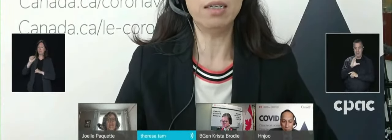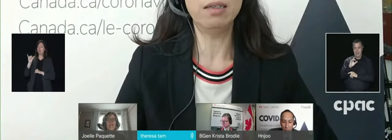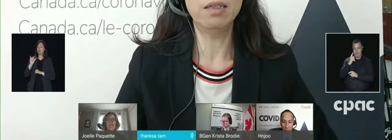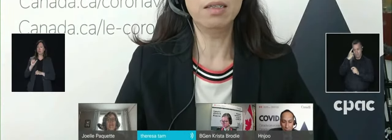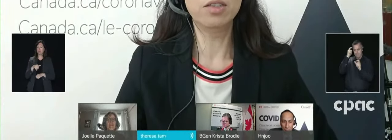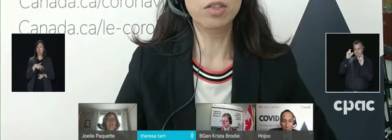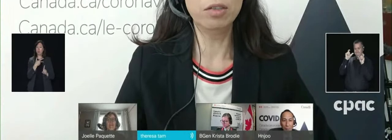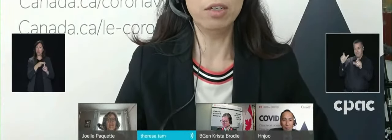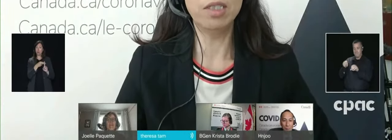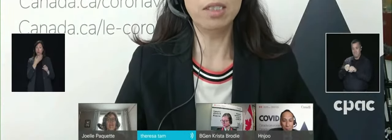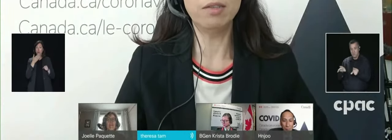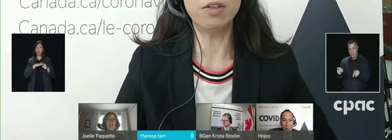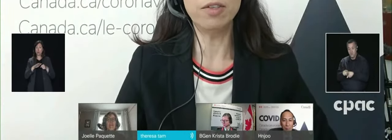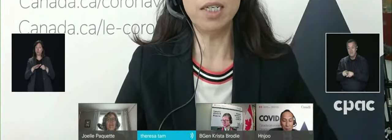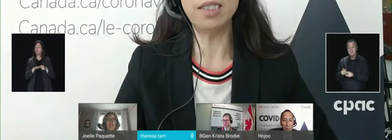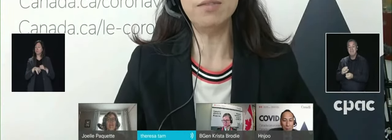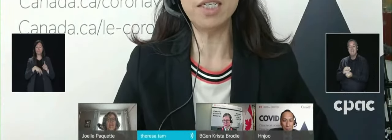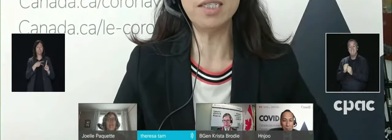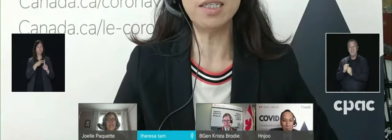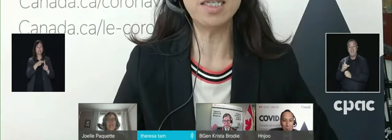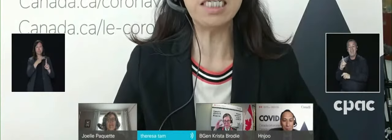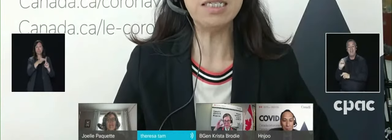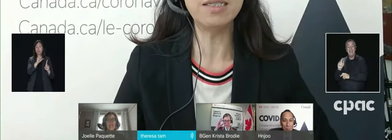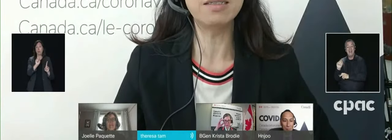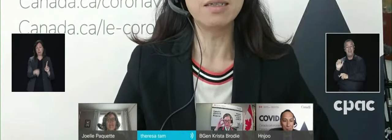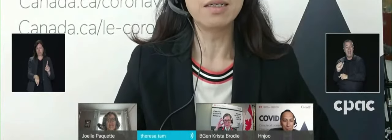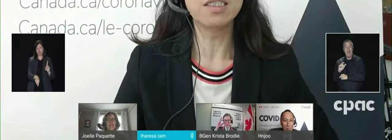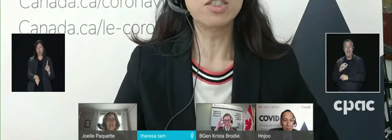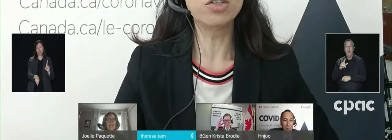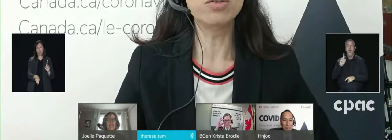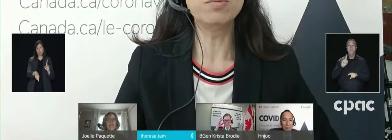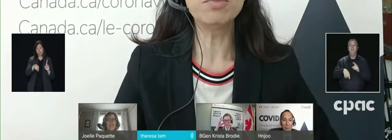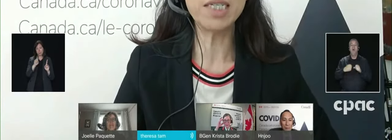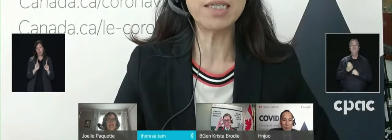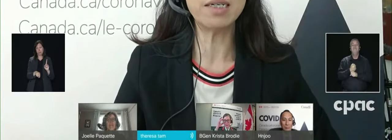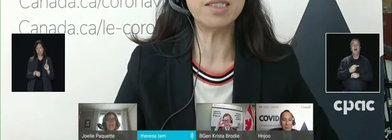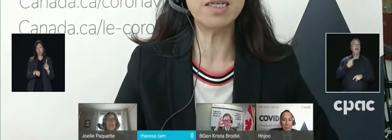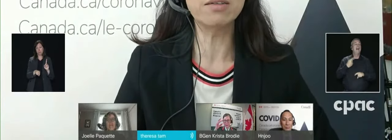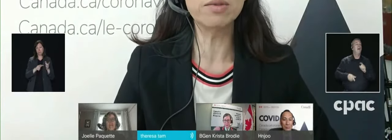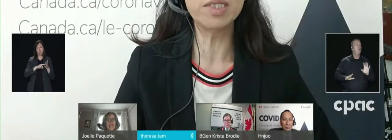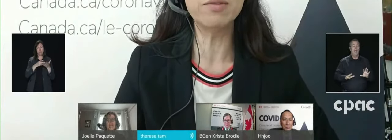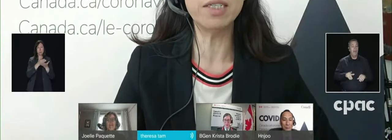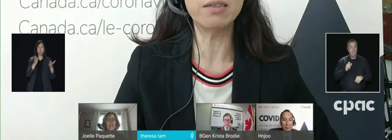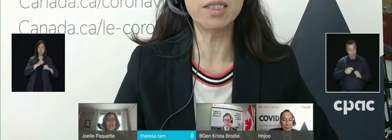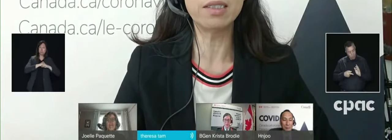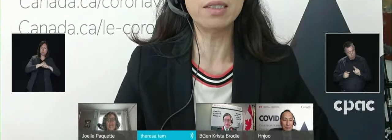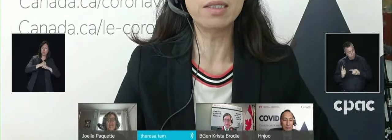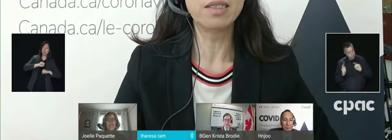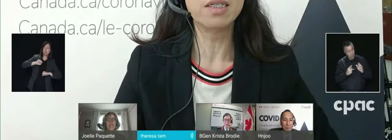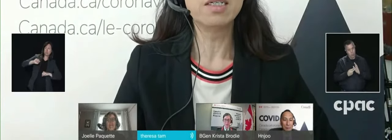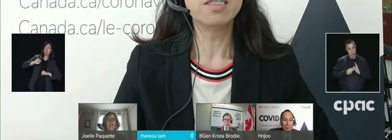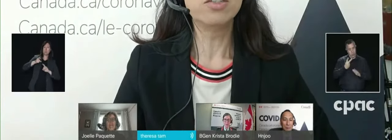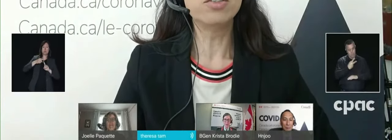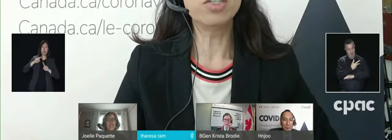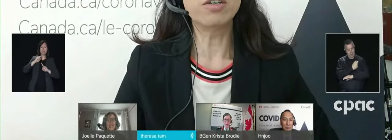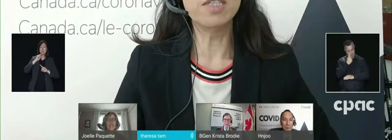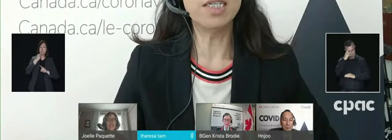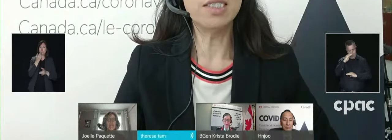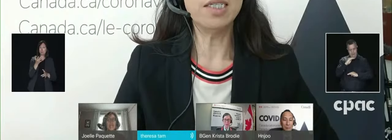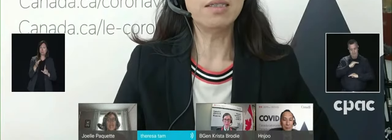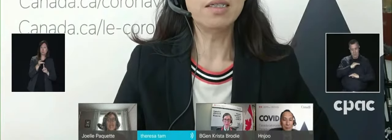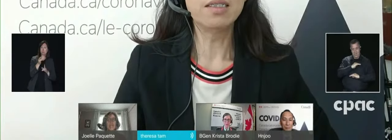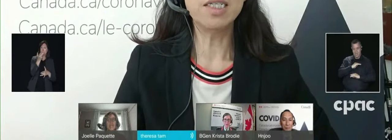not okay. 2 doses of COVID-19 vaccine are needed to protect ourselves from severe illness due